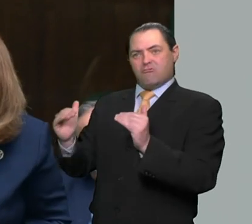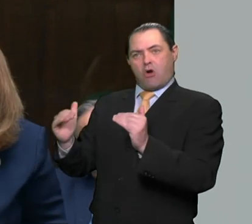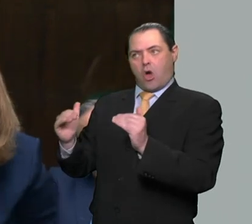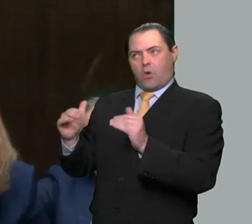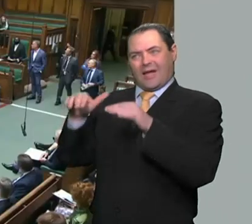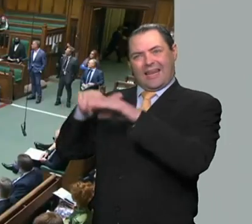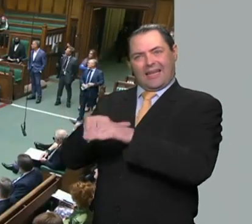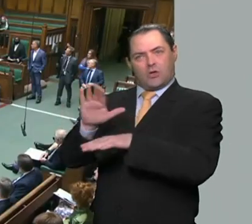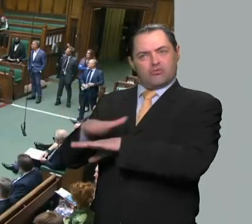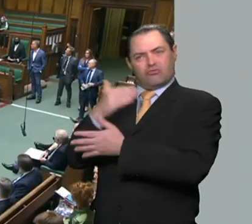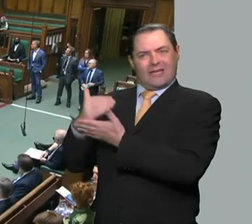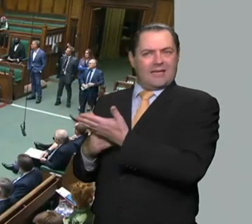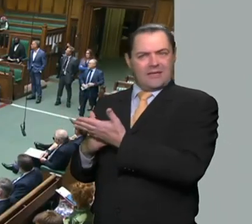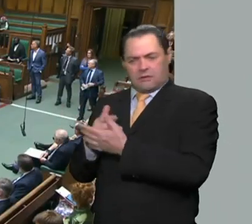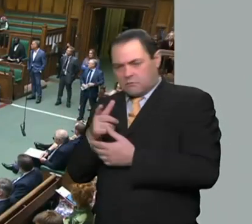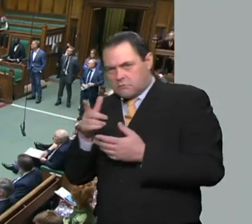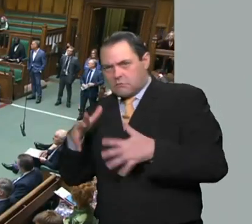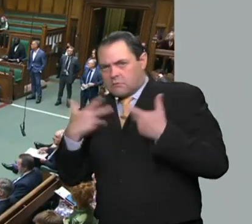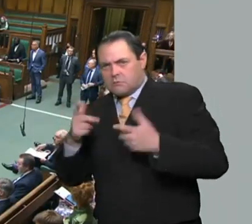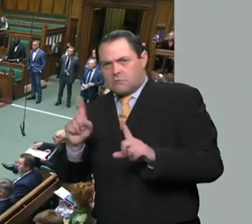green ports?